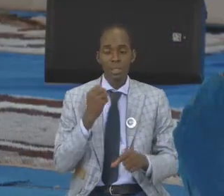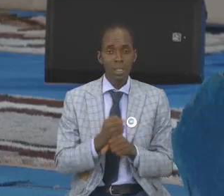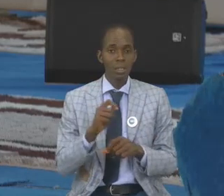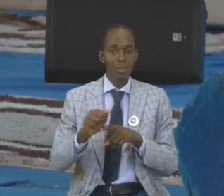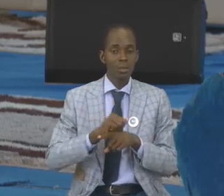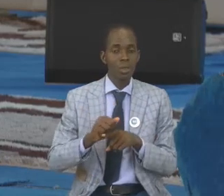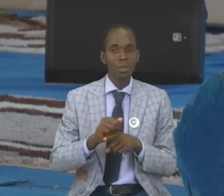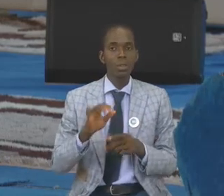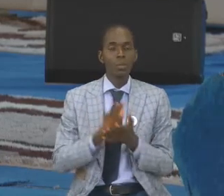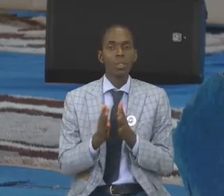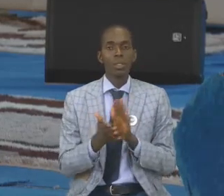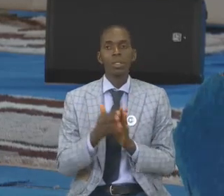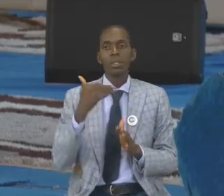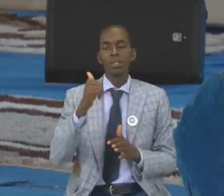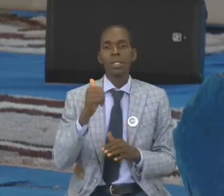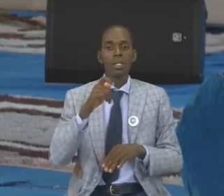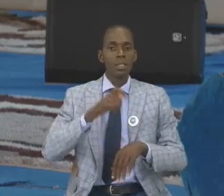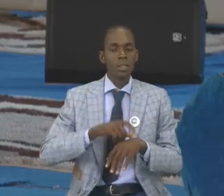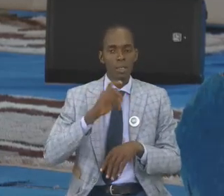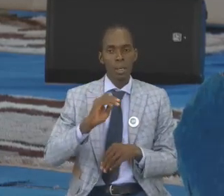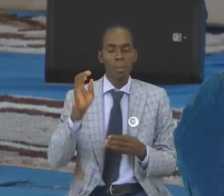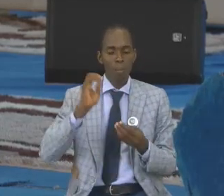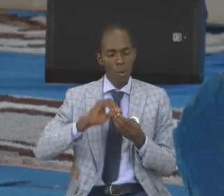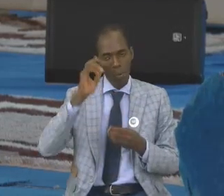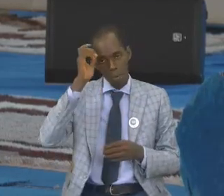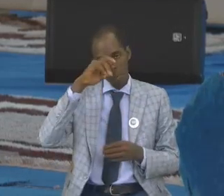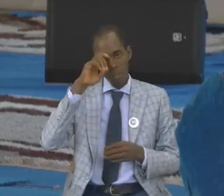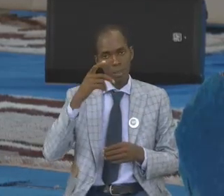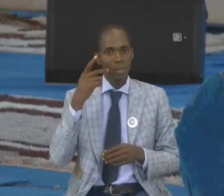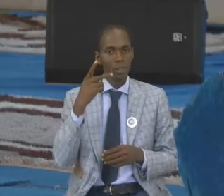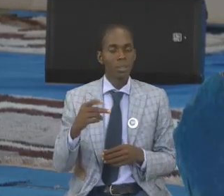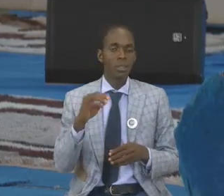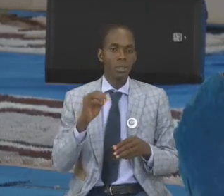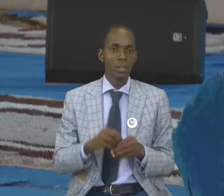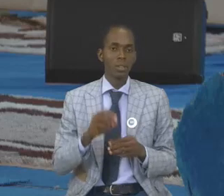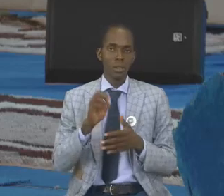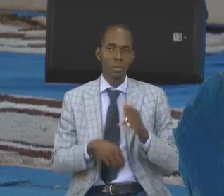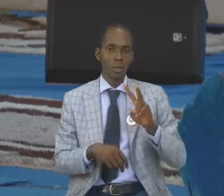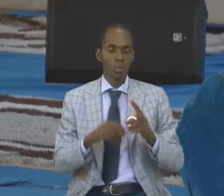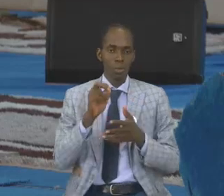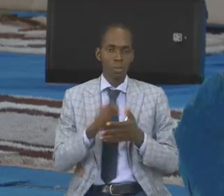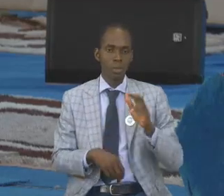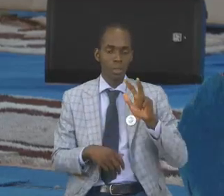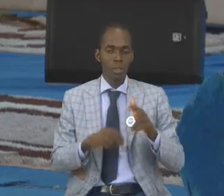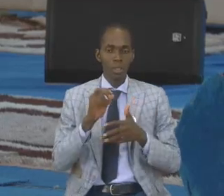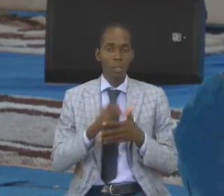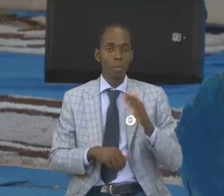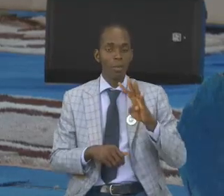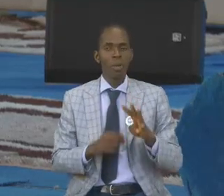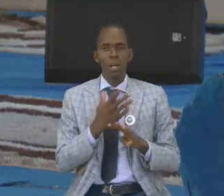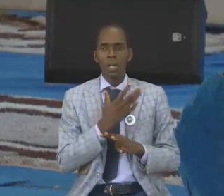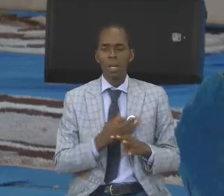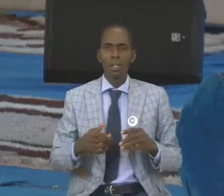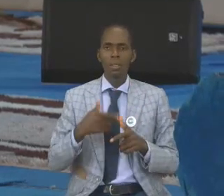times wiser. And then look at him in chapter 2, in chapter 3, in chapter 4. And then when you come